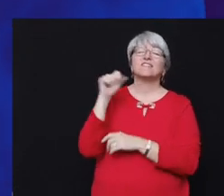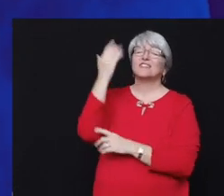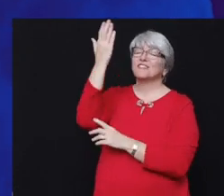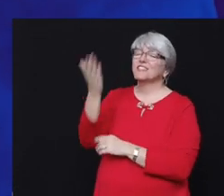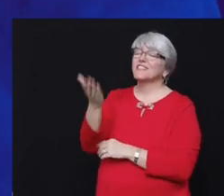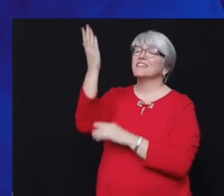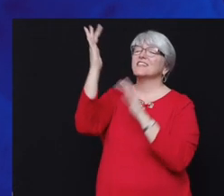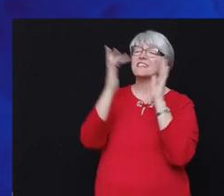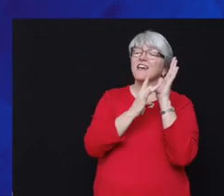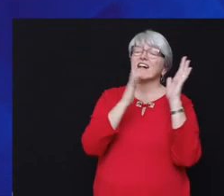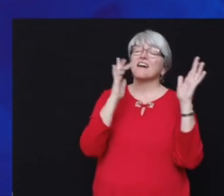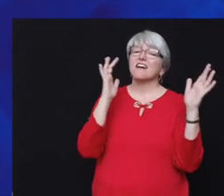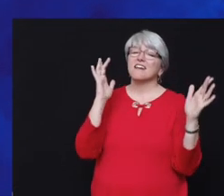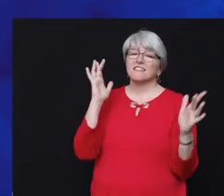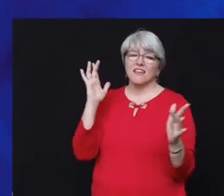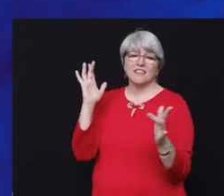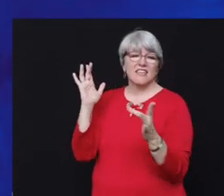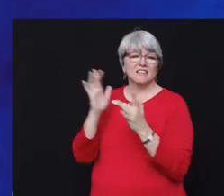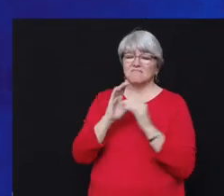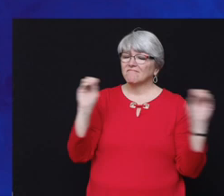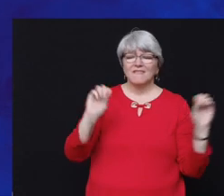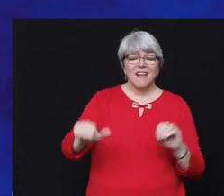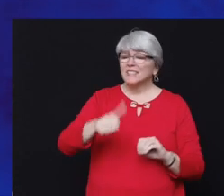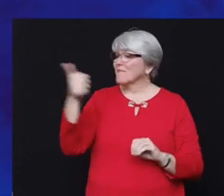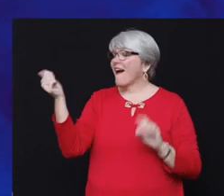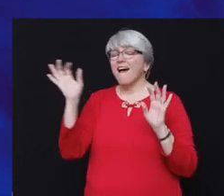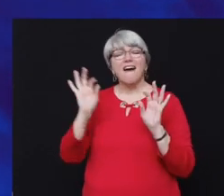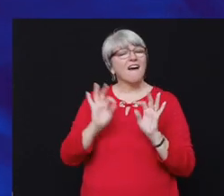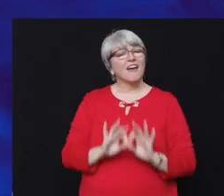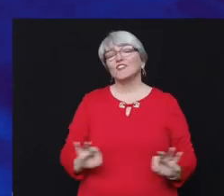Jesus. Jesus, nothing else